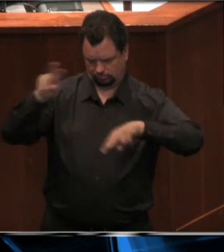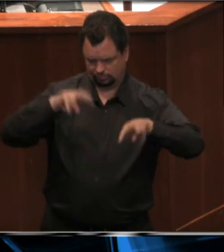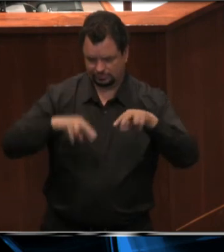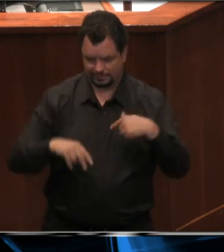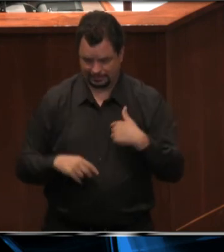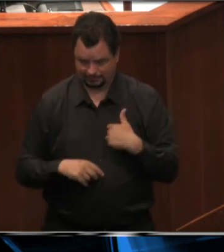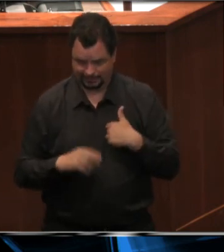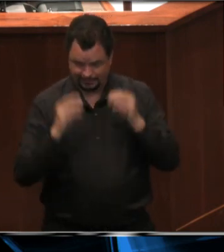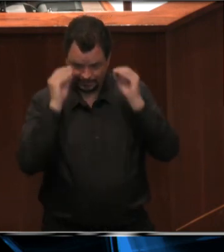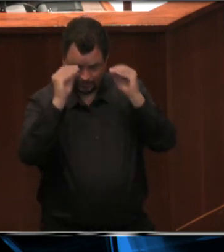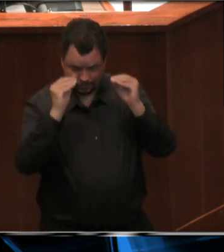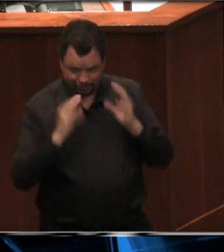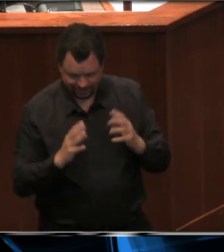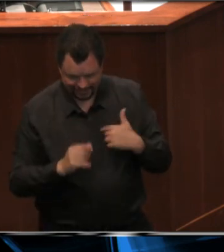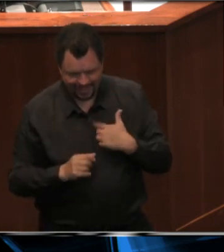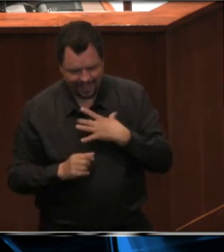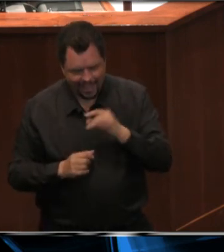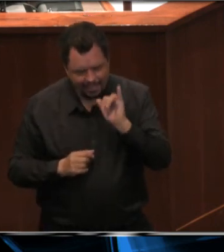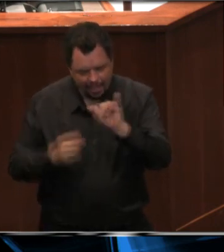several potential future lessons there.